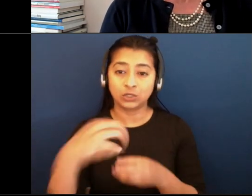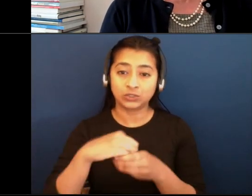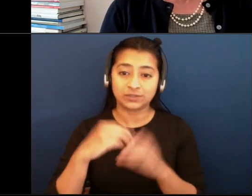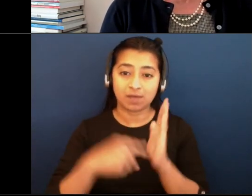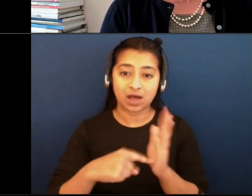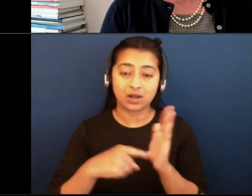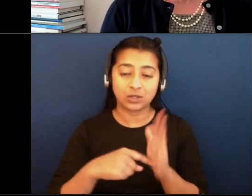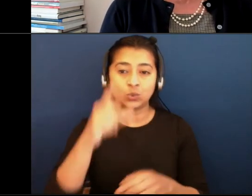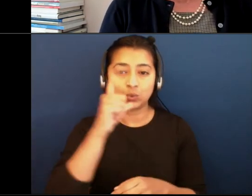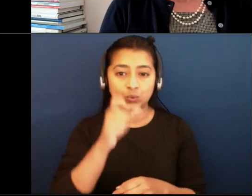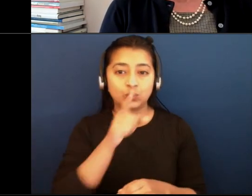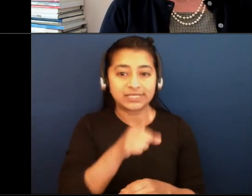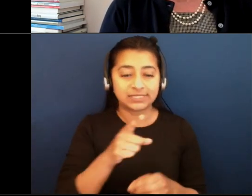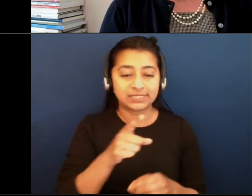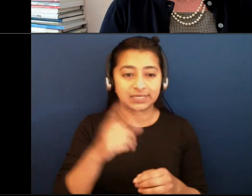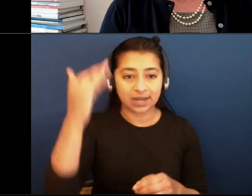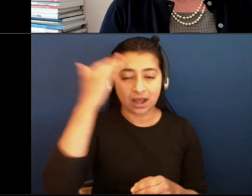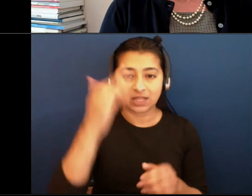a knowledge generator,